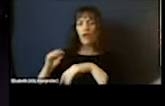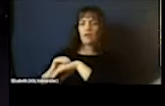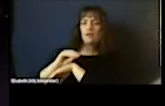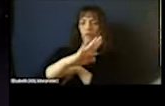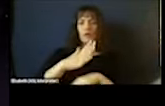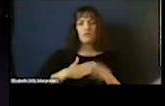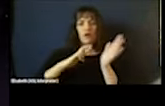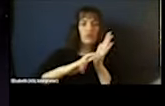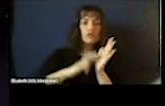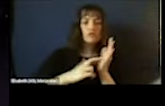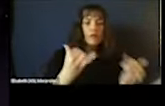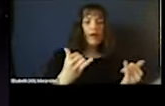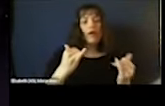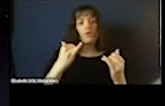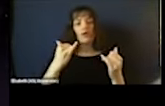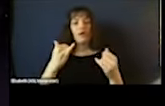and public engagement.